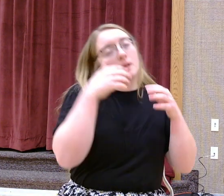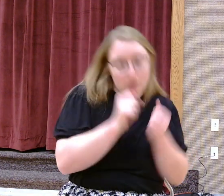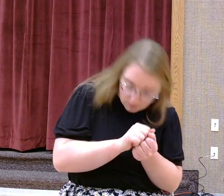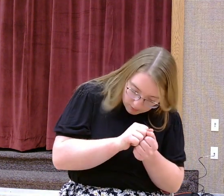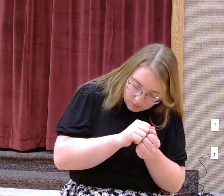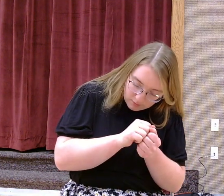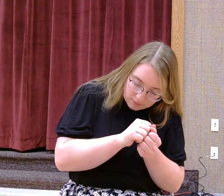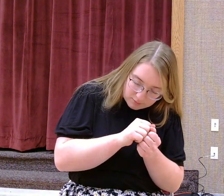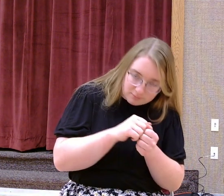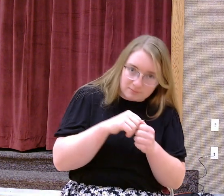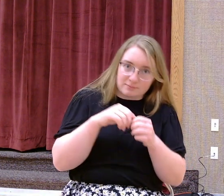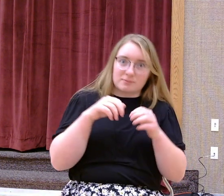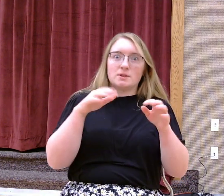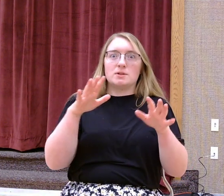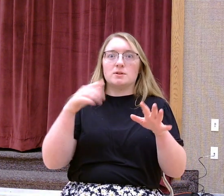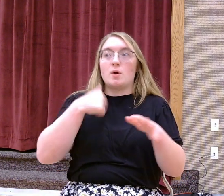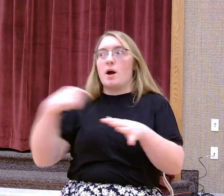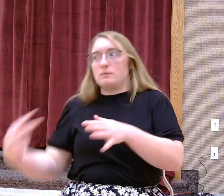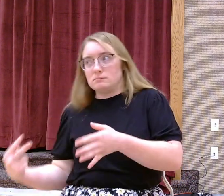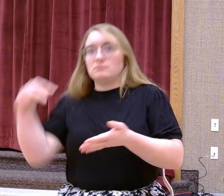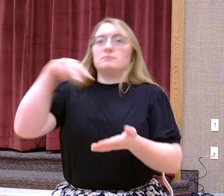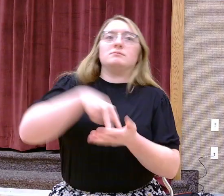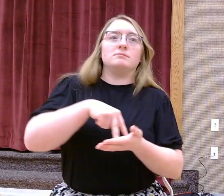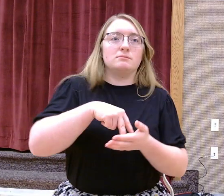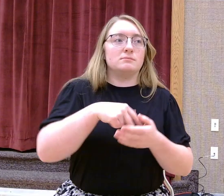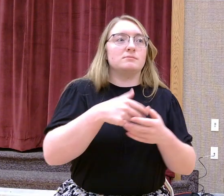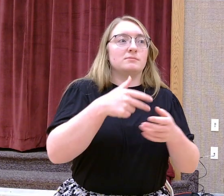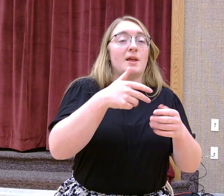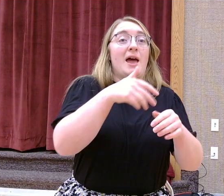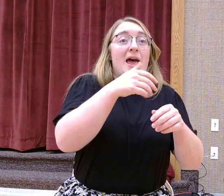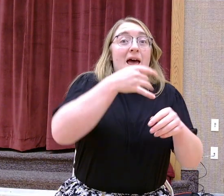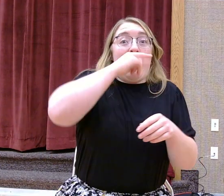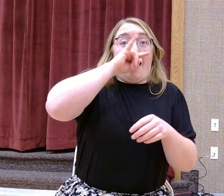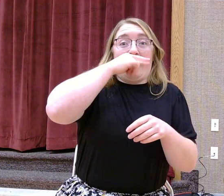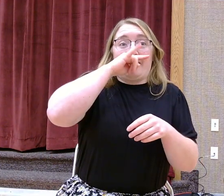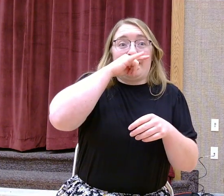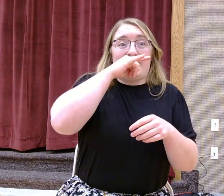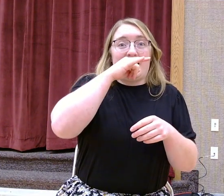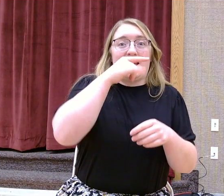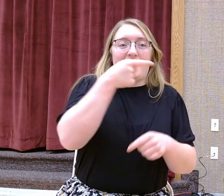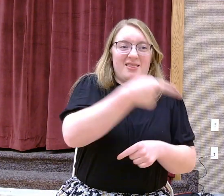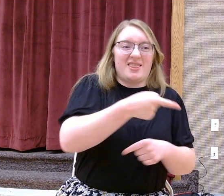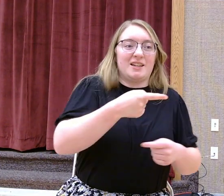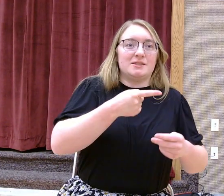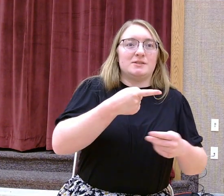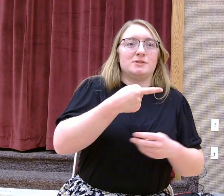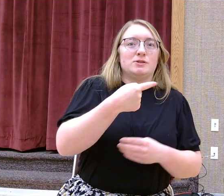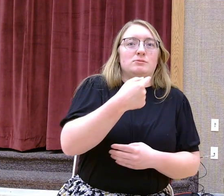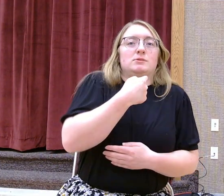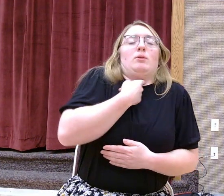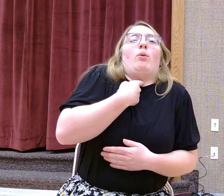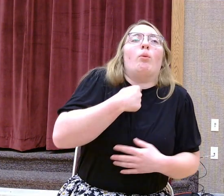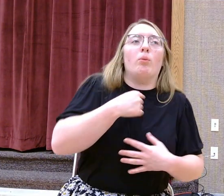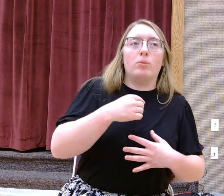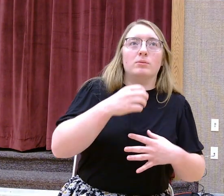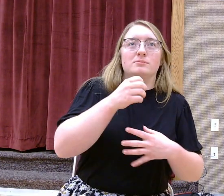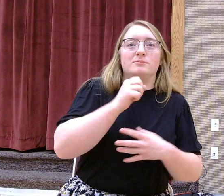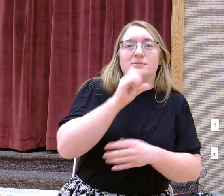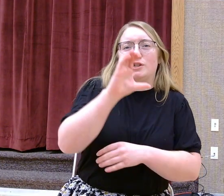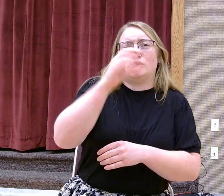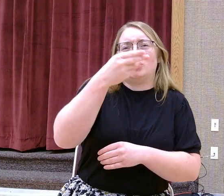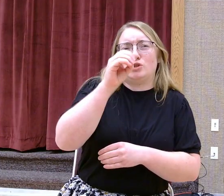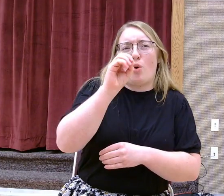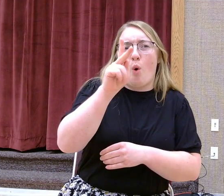down. So I jump up and I grab the kid. And in kids, when they're choking, and he was small enough, is what's